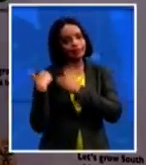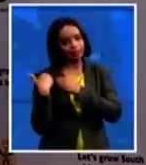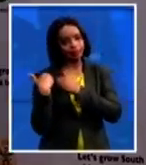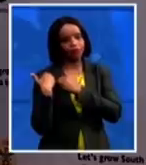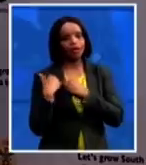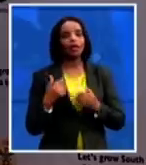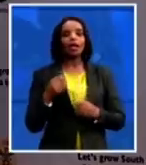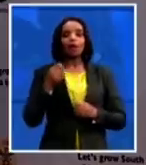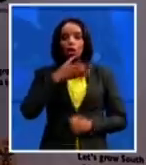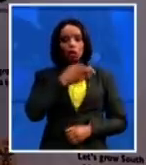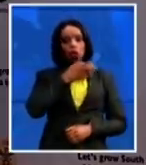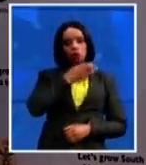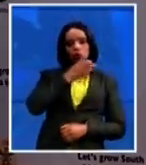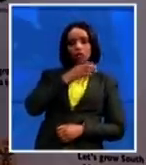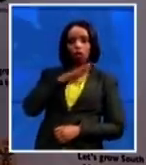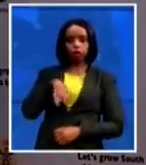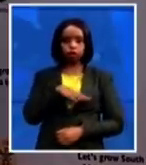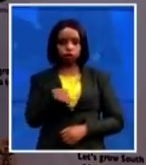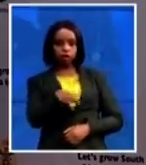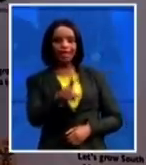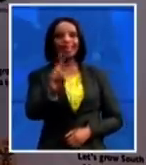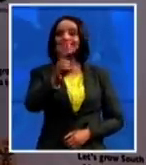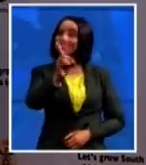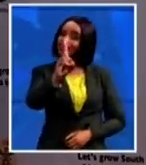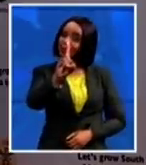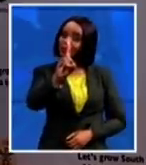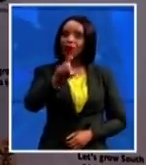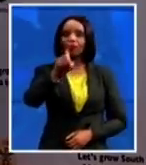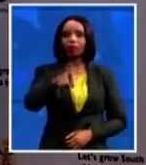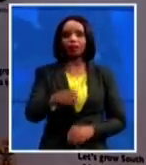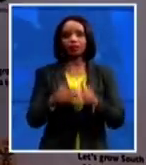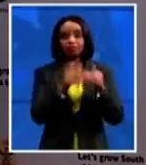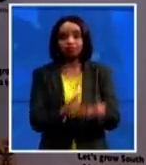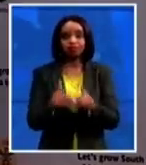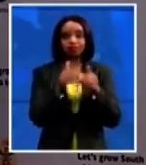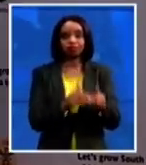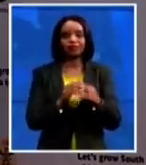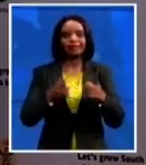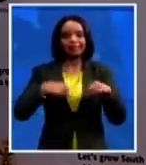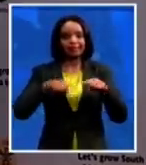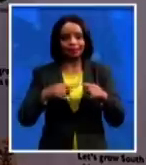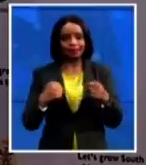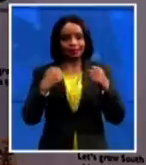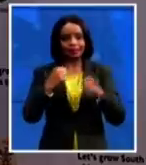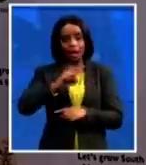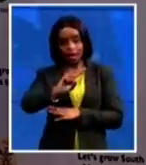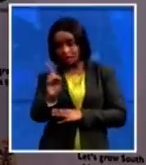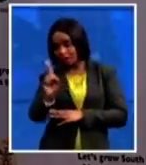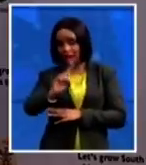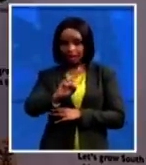rules of the road, including driving within the legal speed limits. Let us all make an effort to arrive